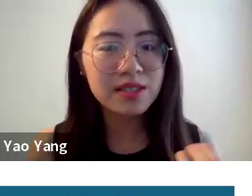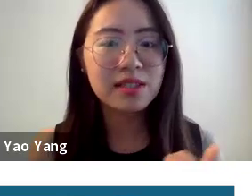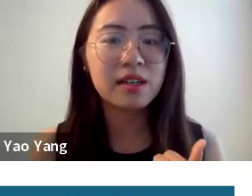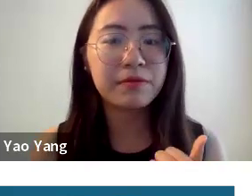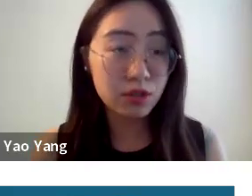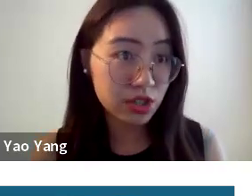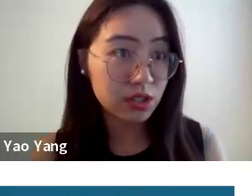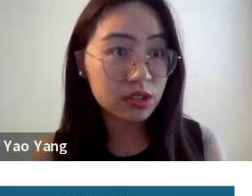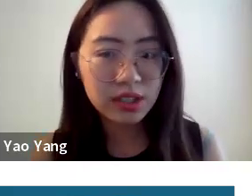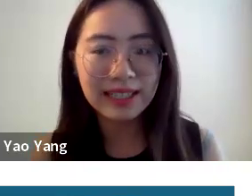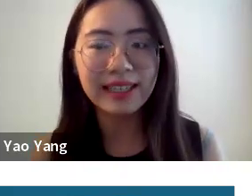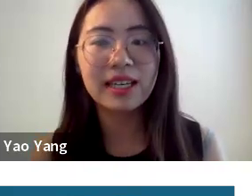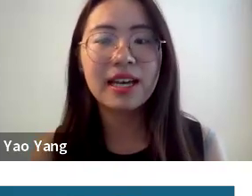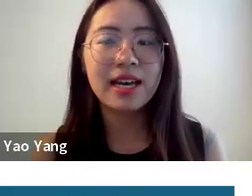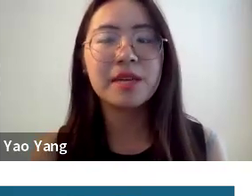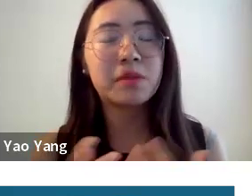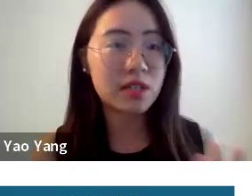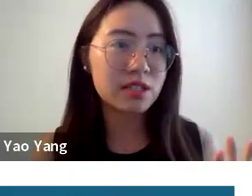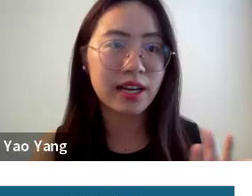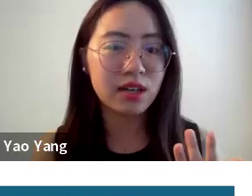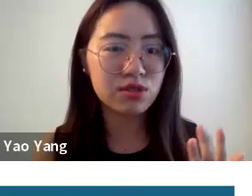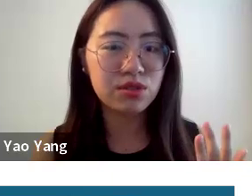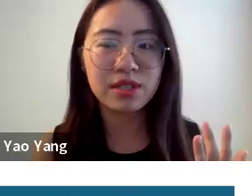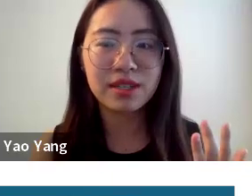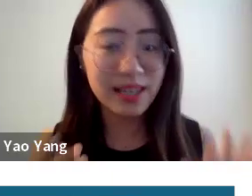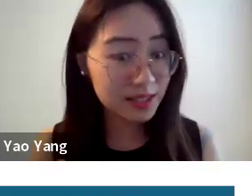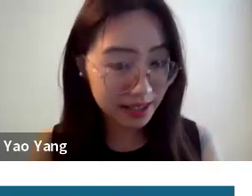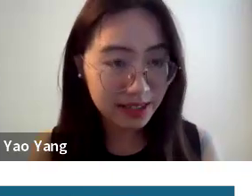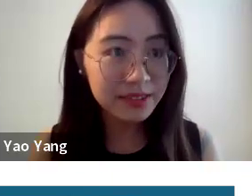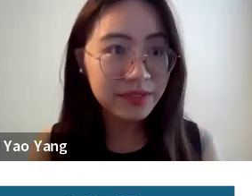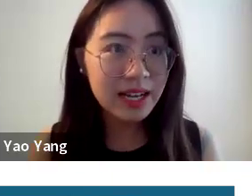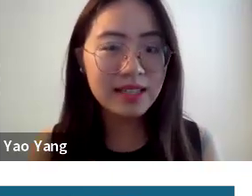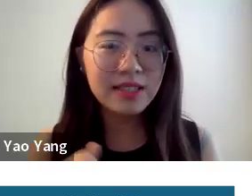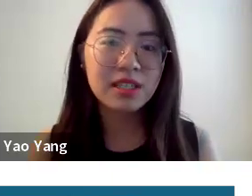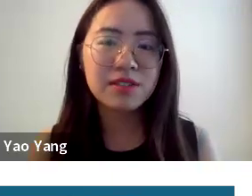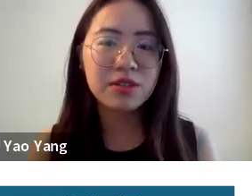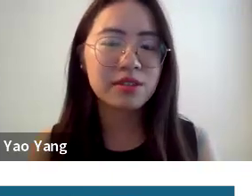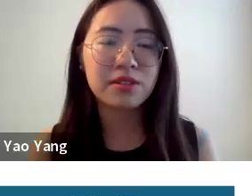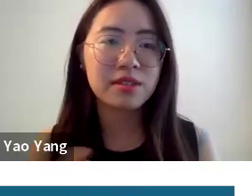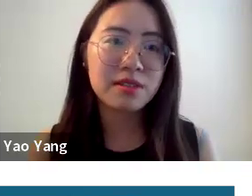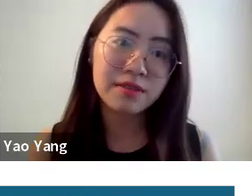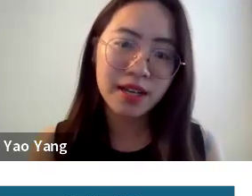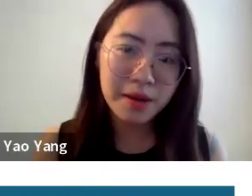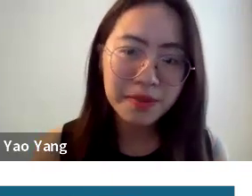into what their future could look like, and importantly, how to get there. And